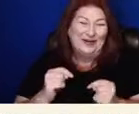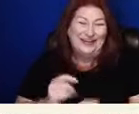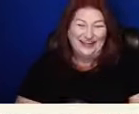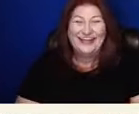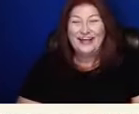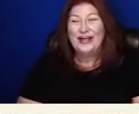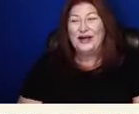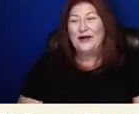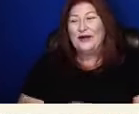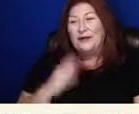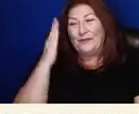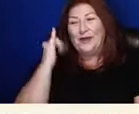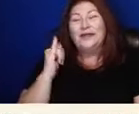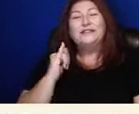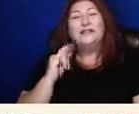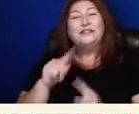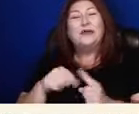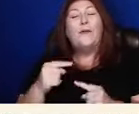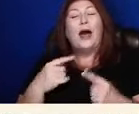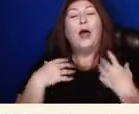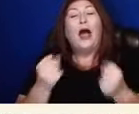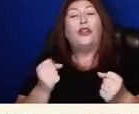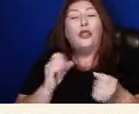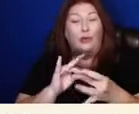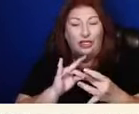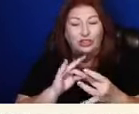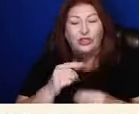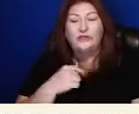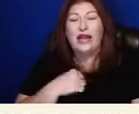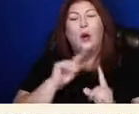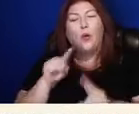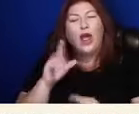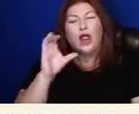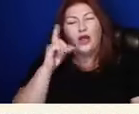because it was about healthy relationships. And I really went looking for